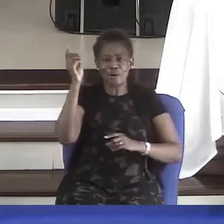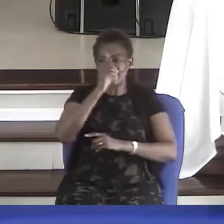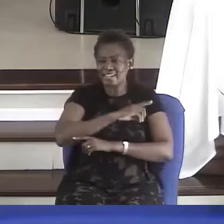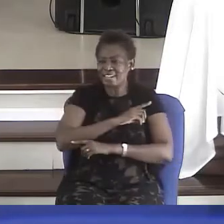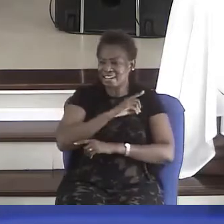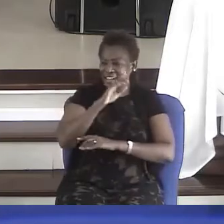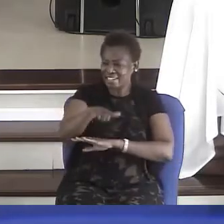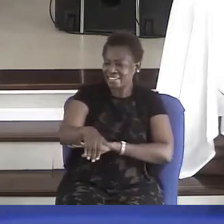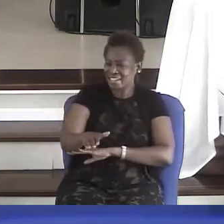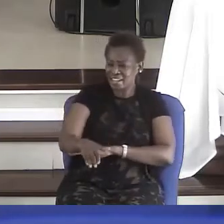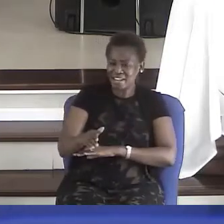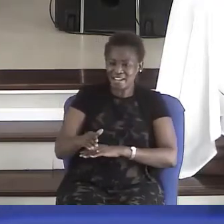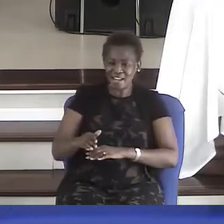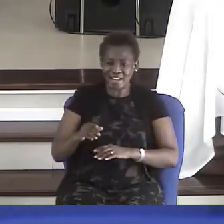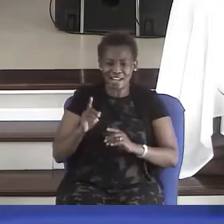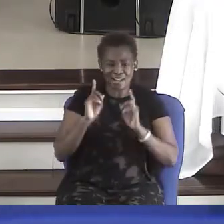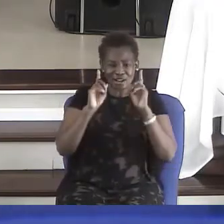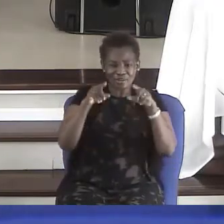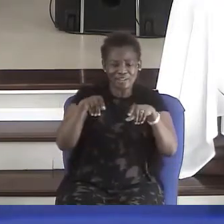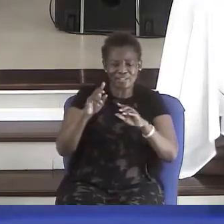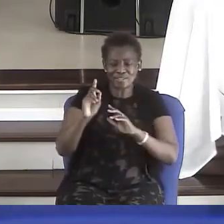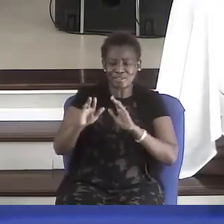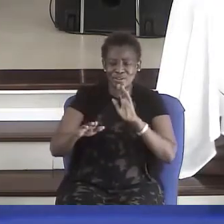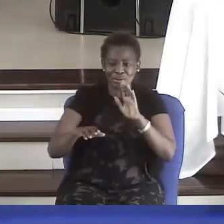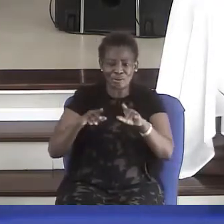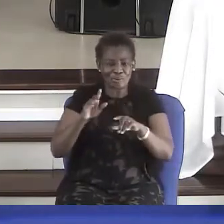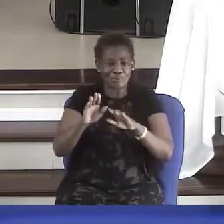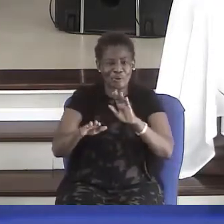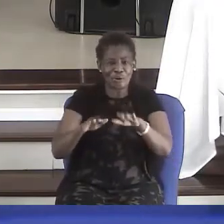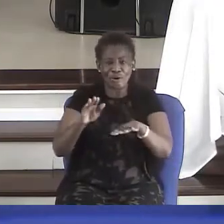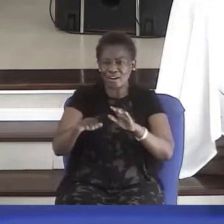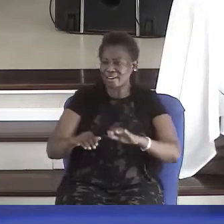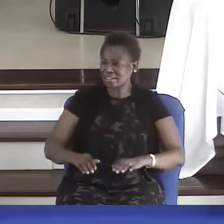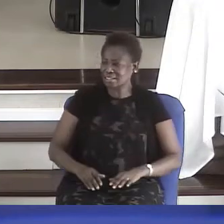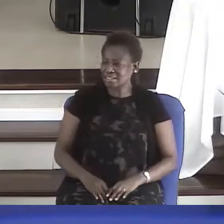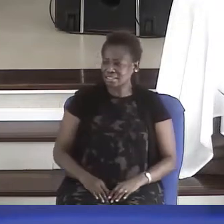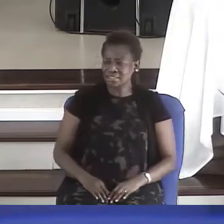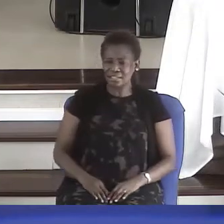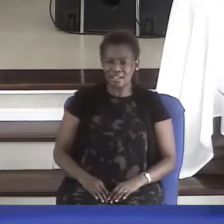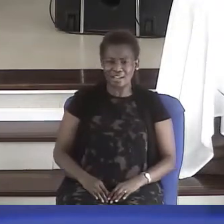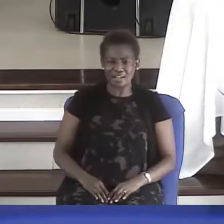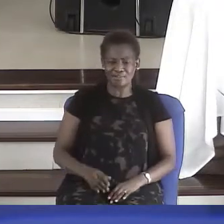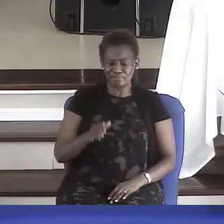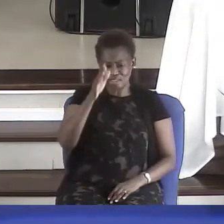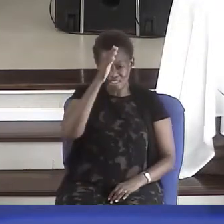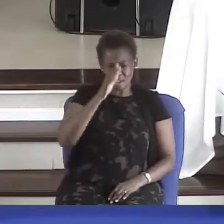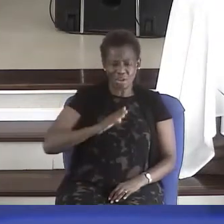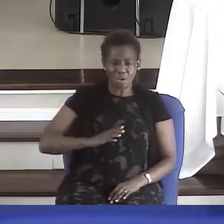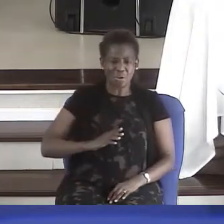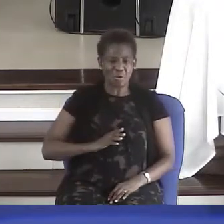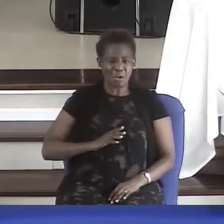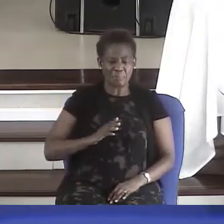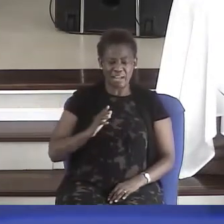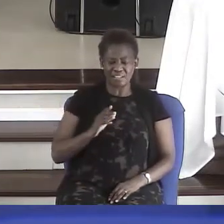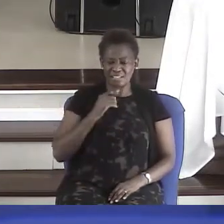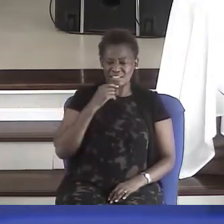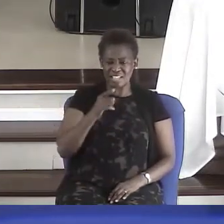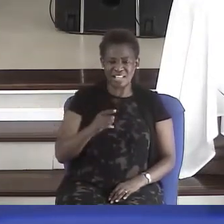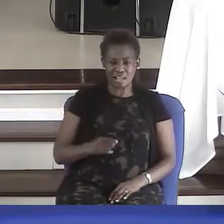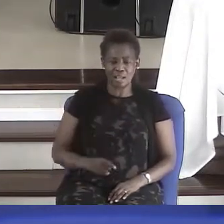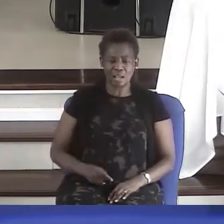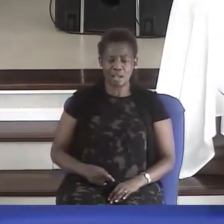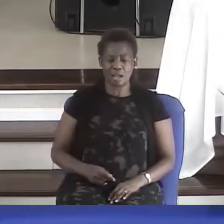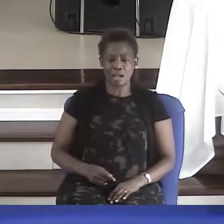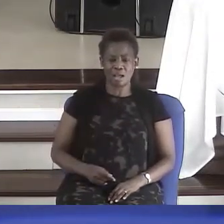with, begin to say, oh, you're referring to the Bible, white man read it, white man write it, them for read it.